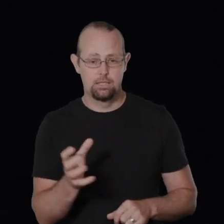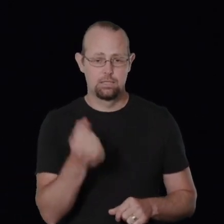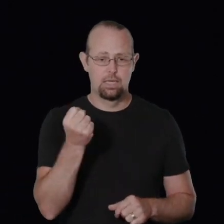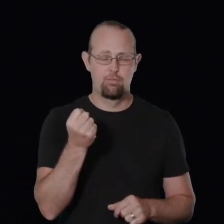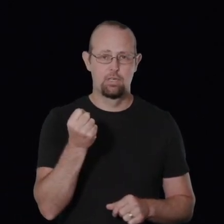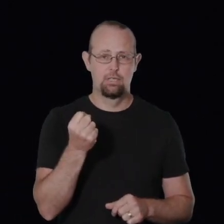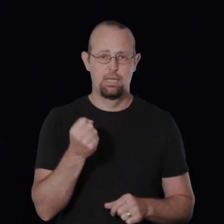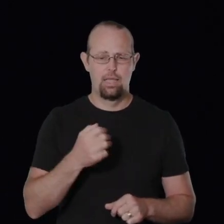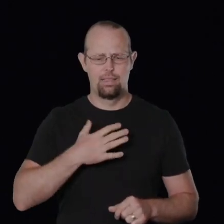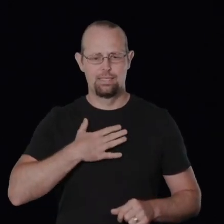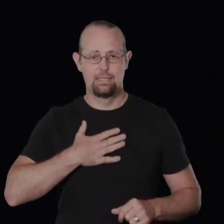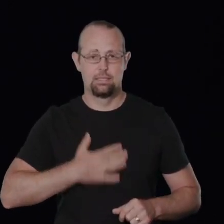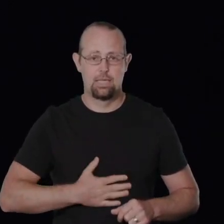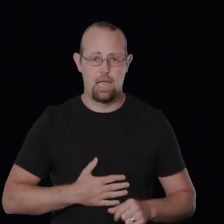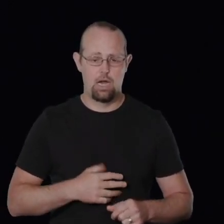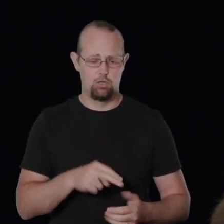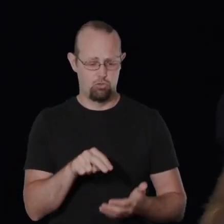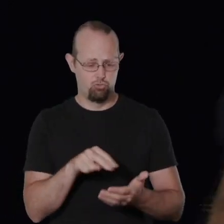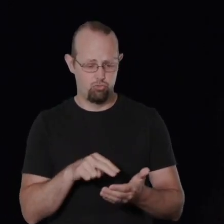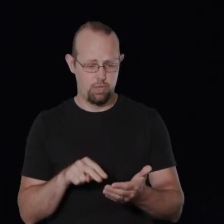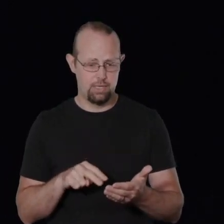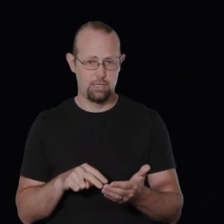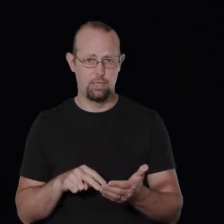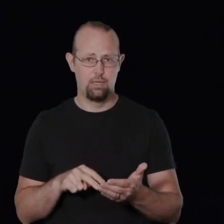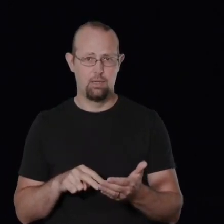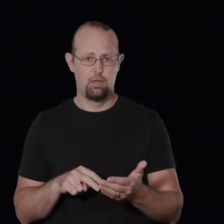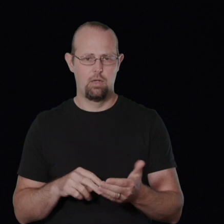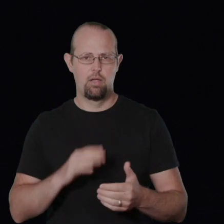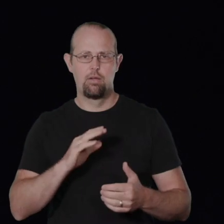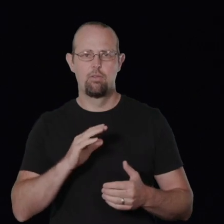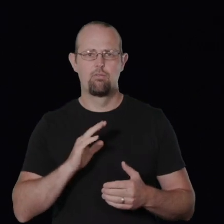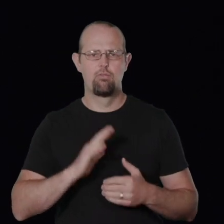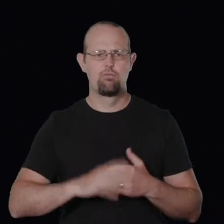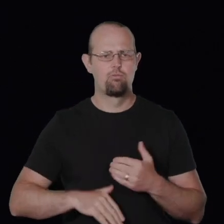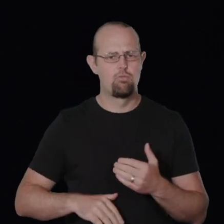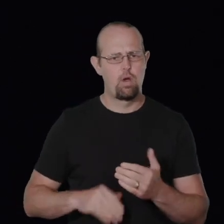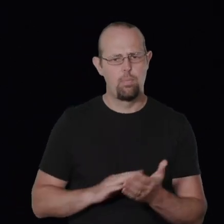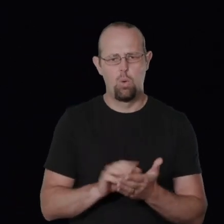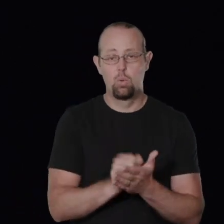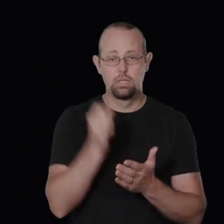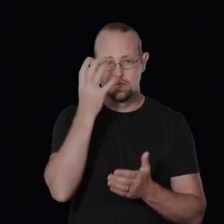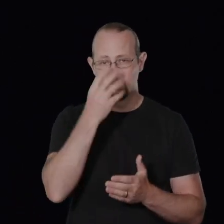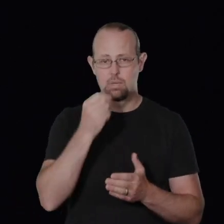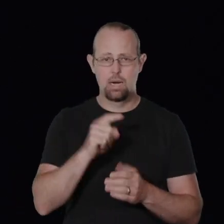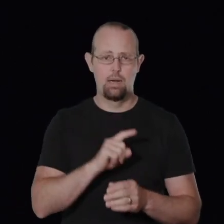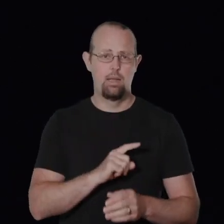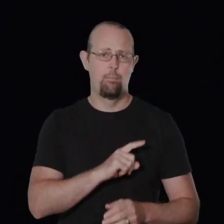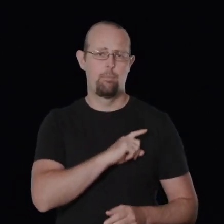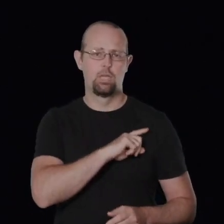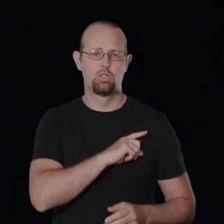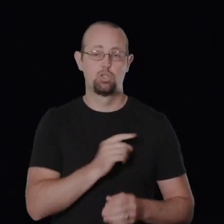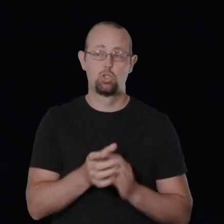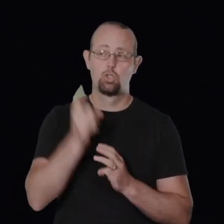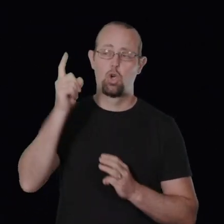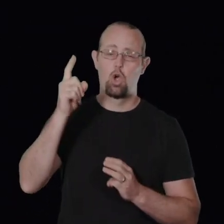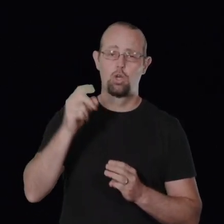that insatiable desire to read from the Holy Spirit because God had written you and I a book. The